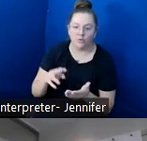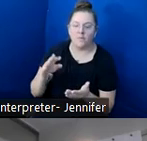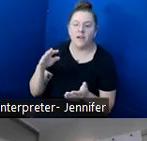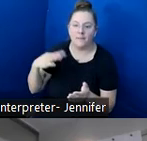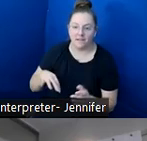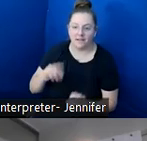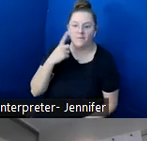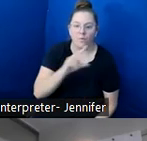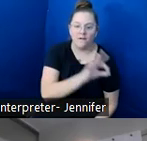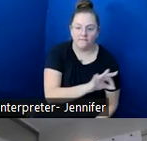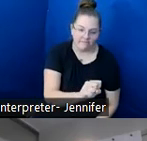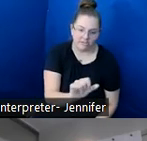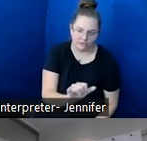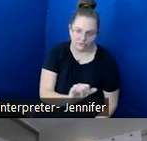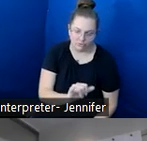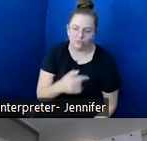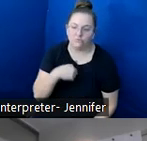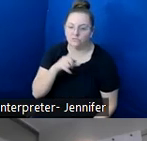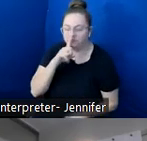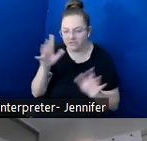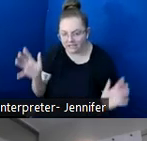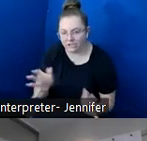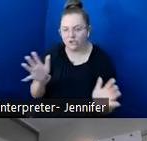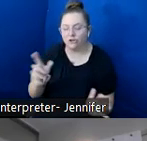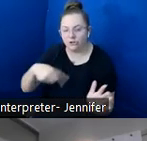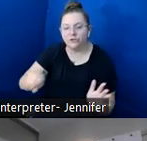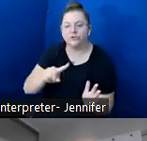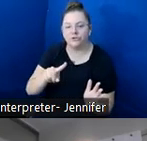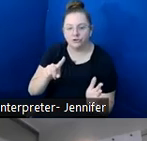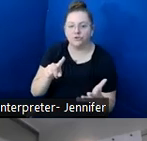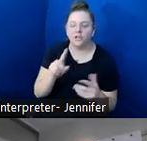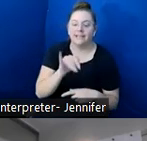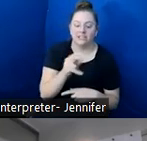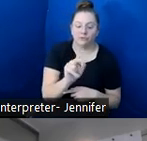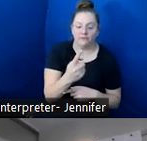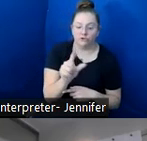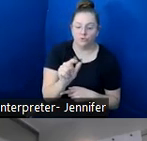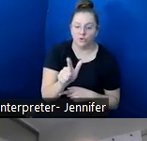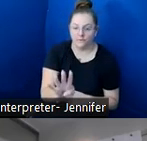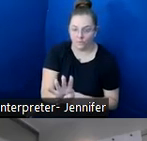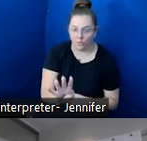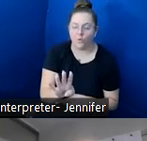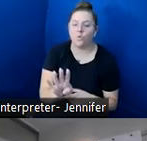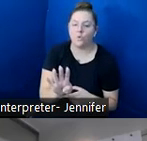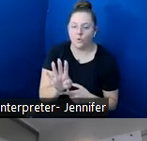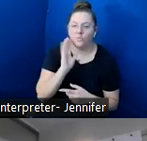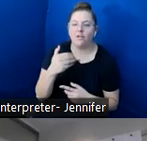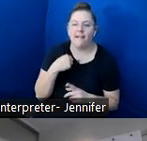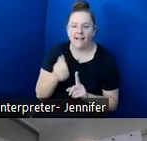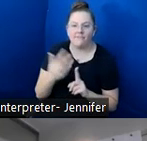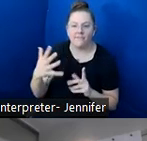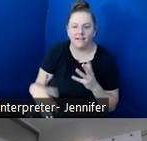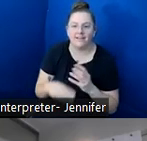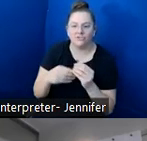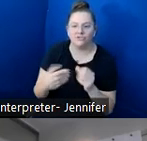as well. So I would encourage you, as of January 1, 2024, there is an expanded coverage